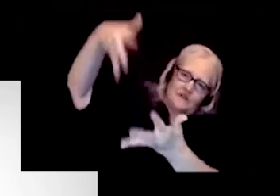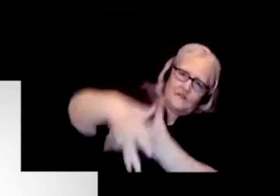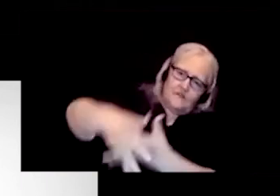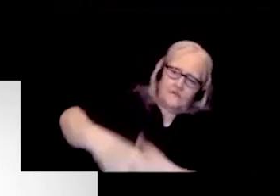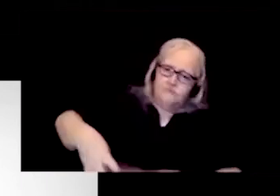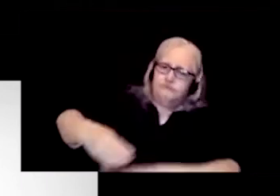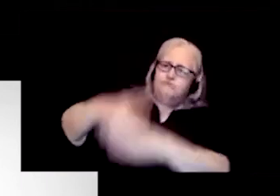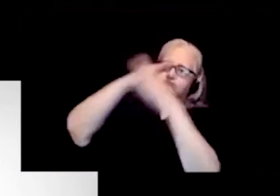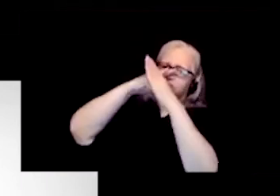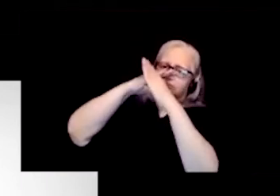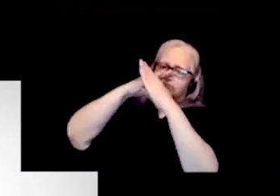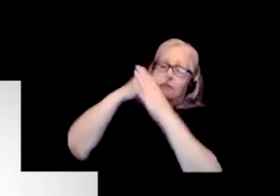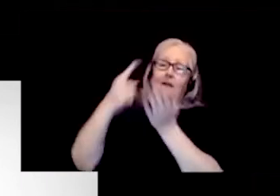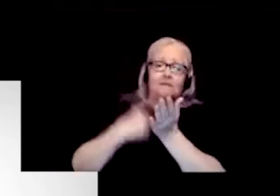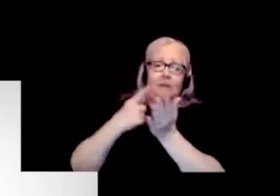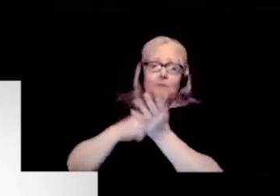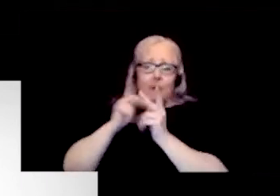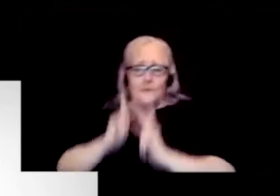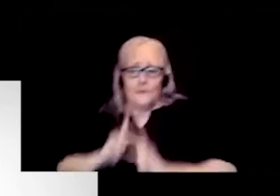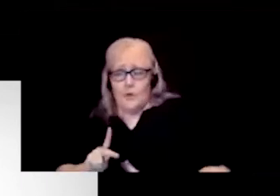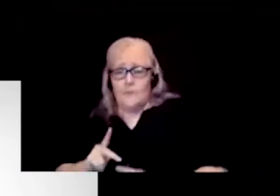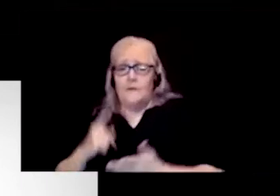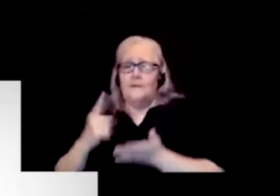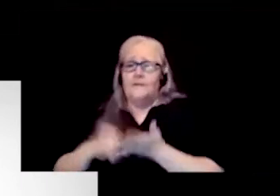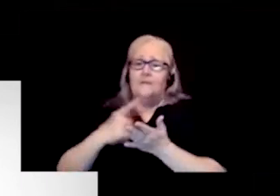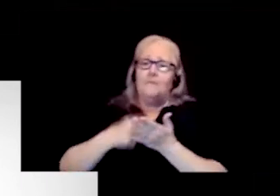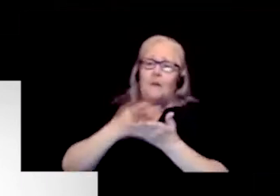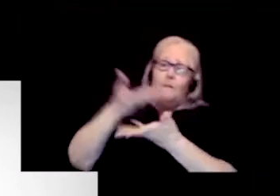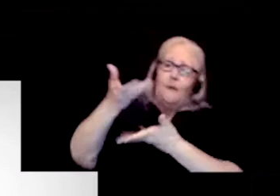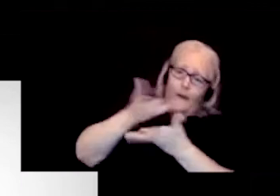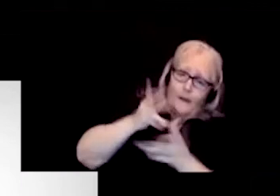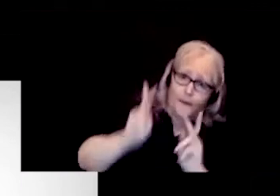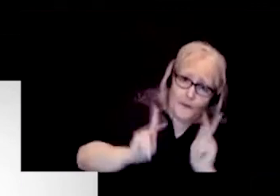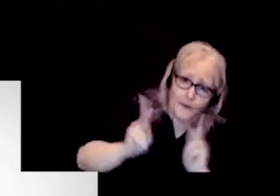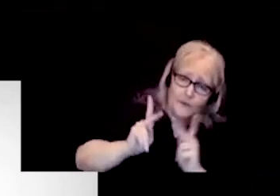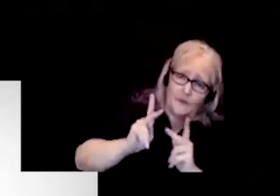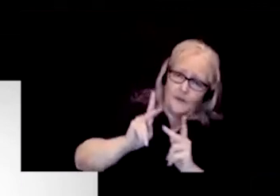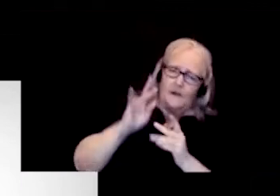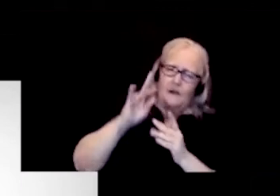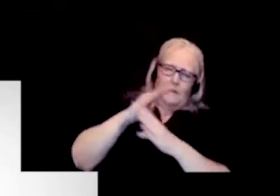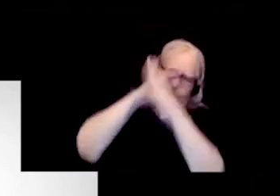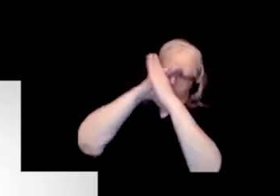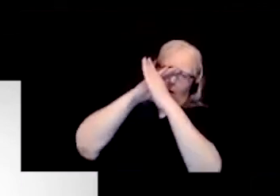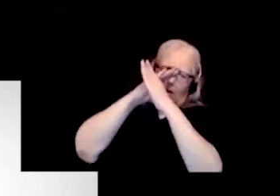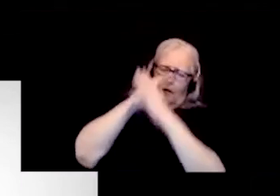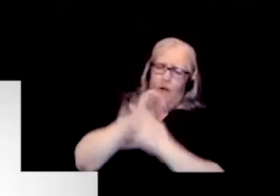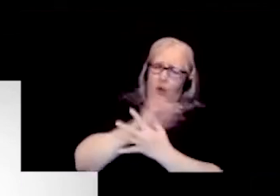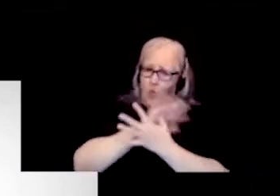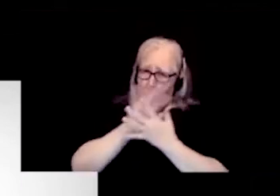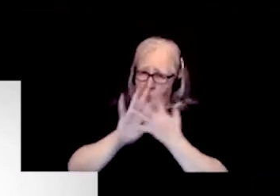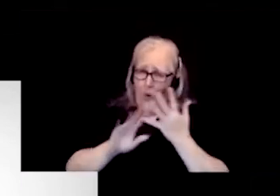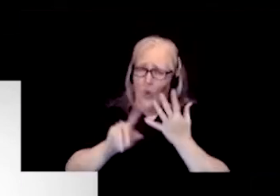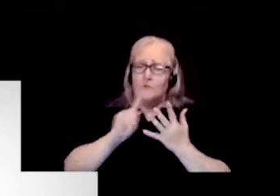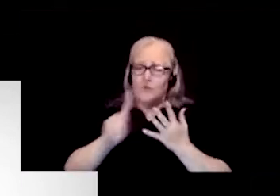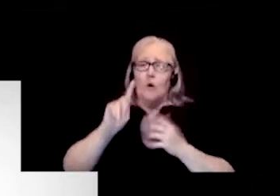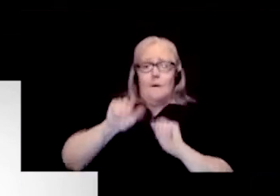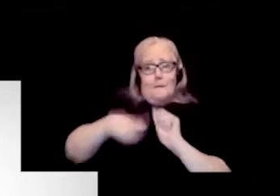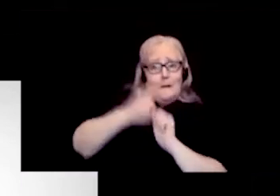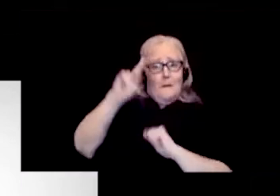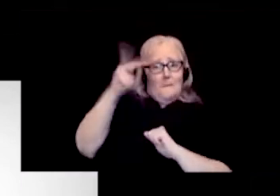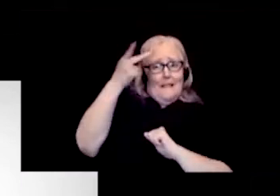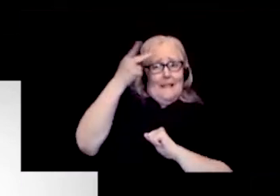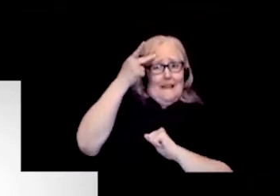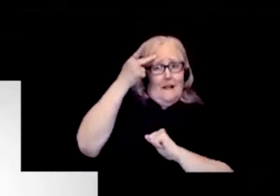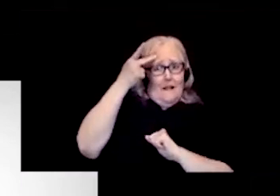them. Beneath these communities' notice are political determinants that have pulled and continue to pull strings